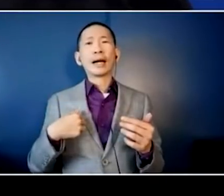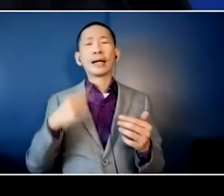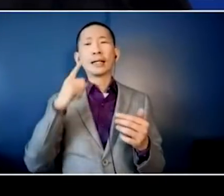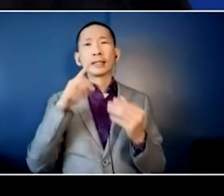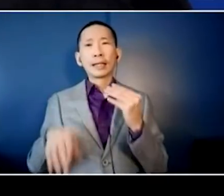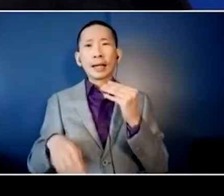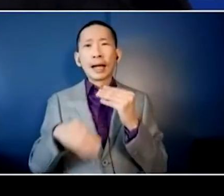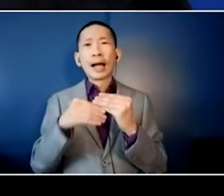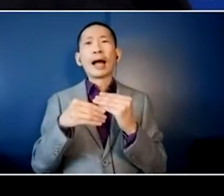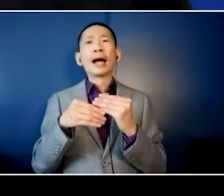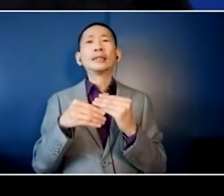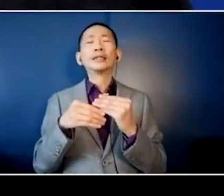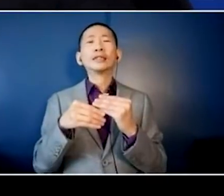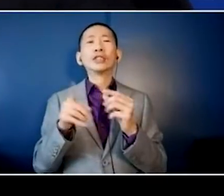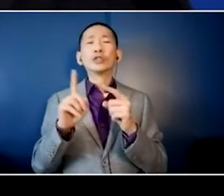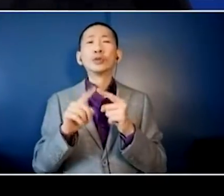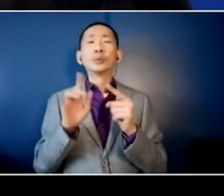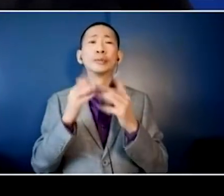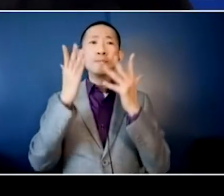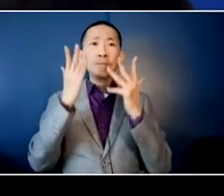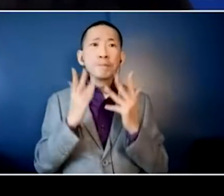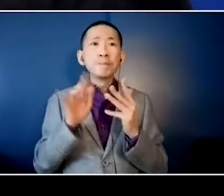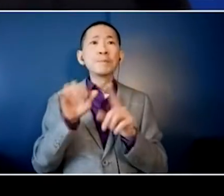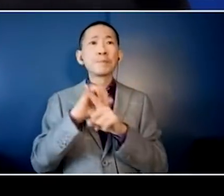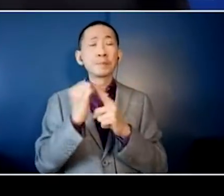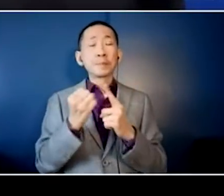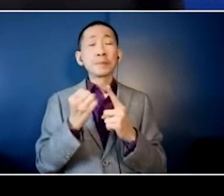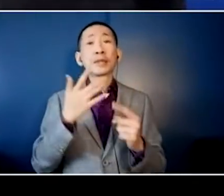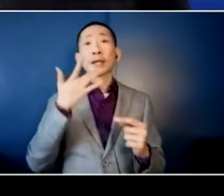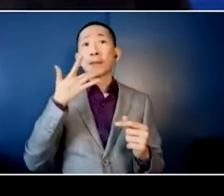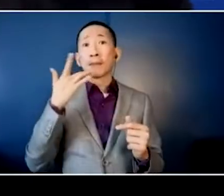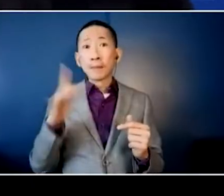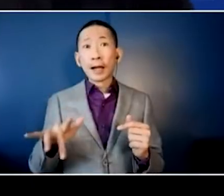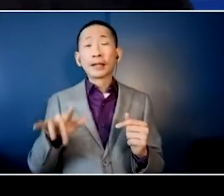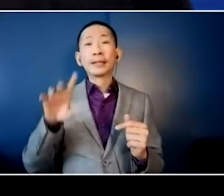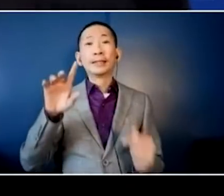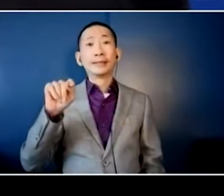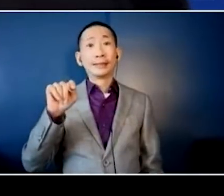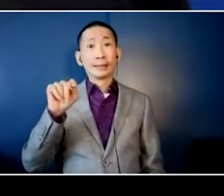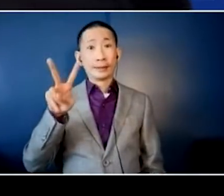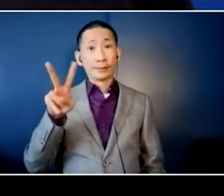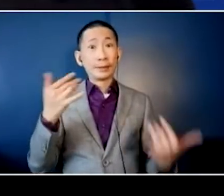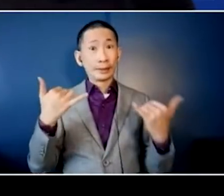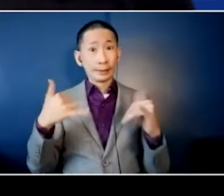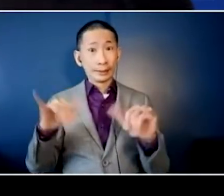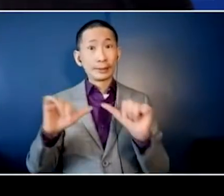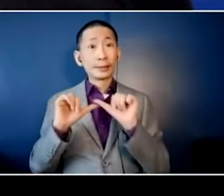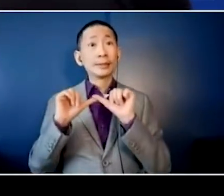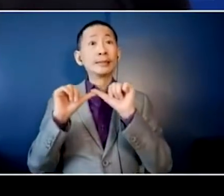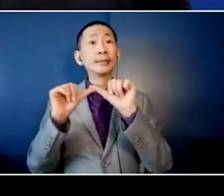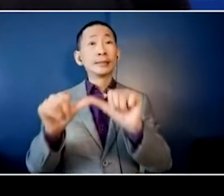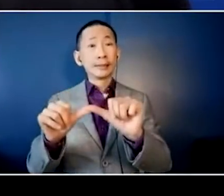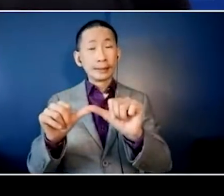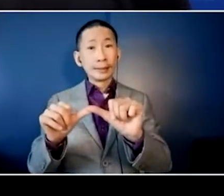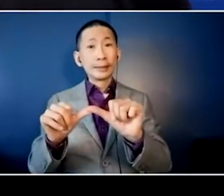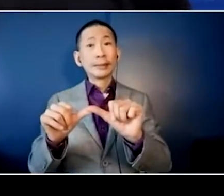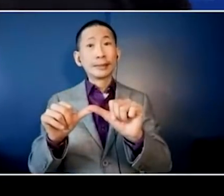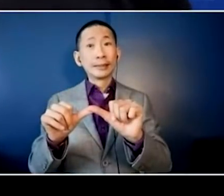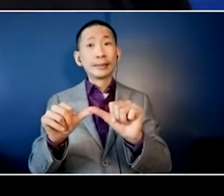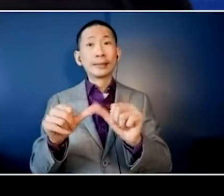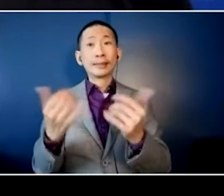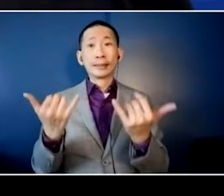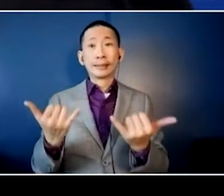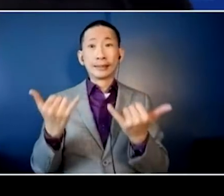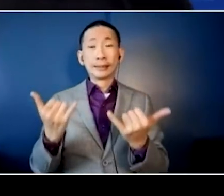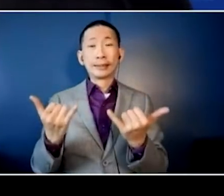gloom of the situation we're in. Thank goodness for television, really, quite frankly, getting some of the things that